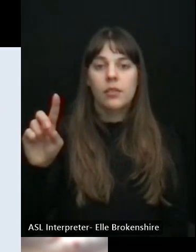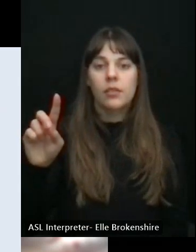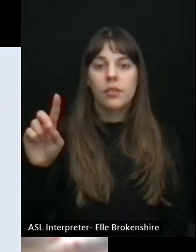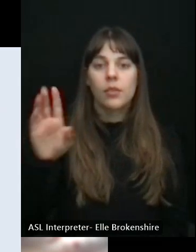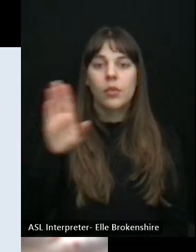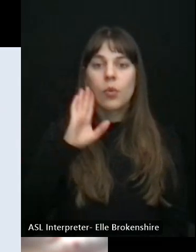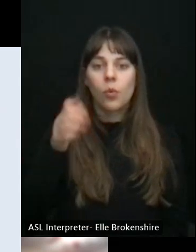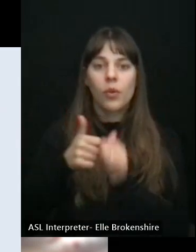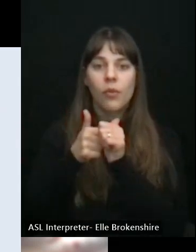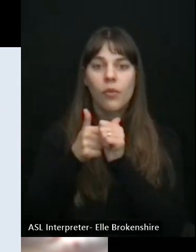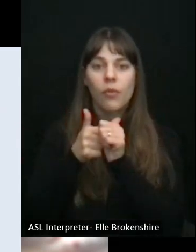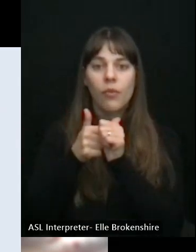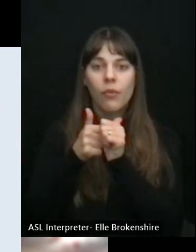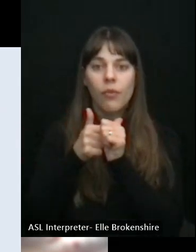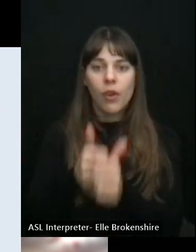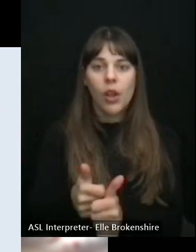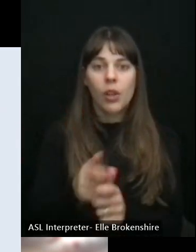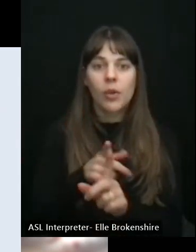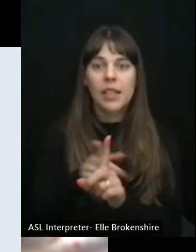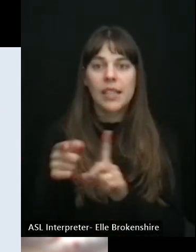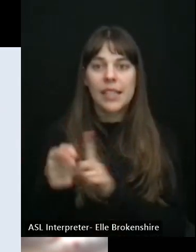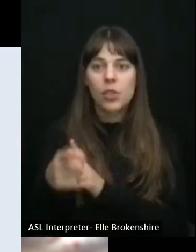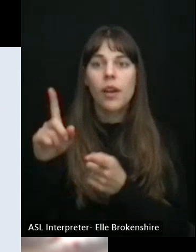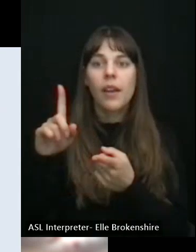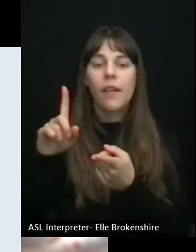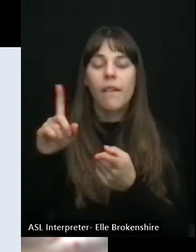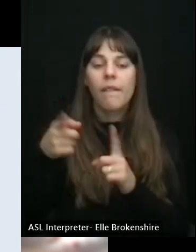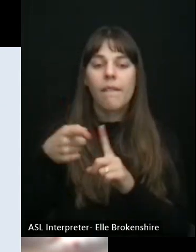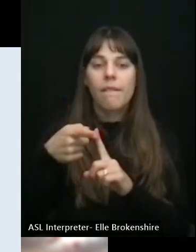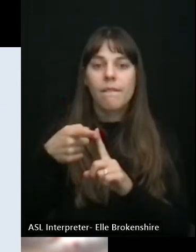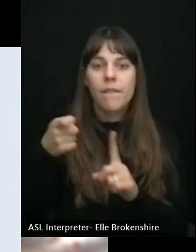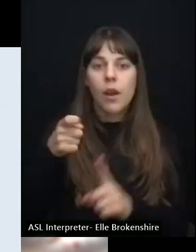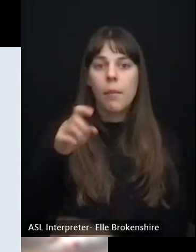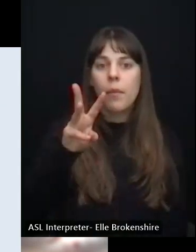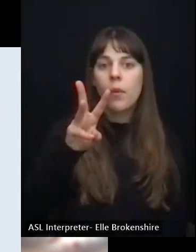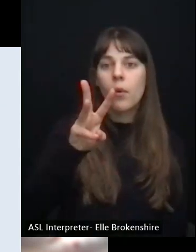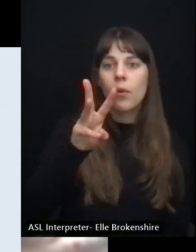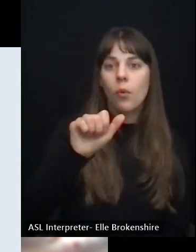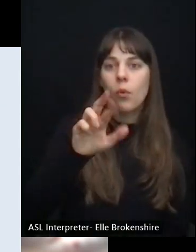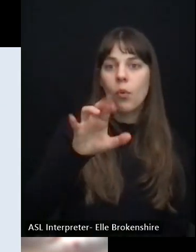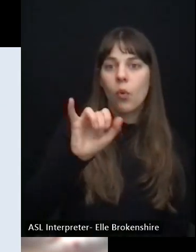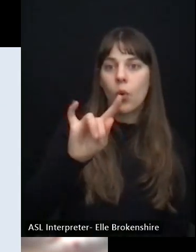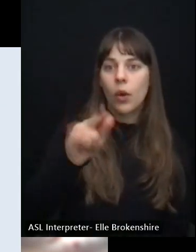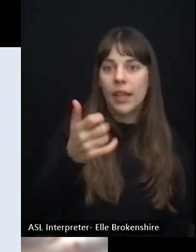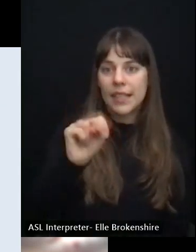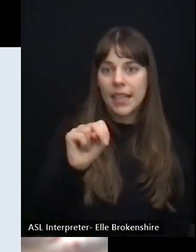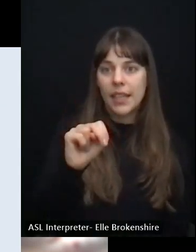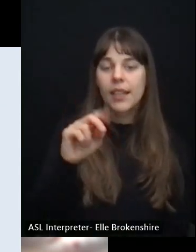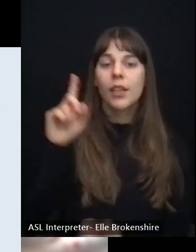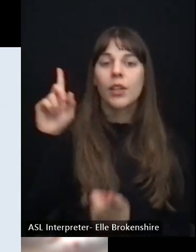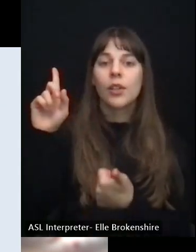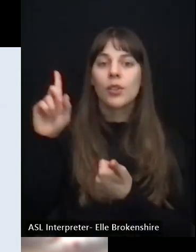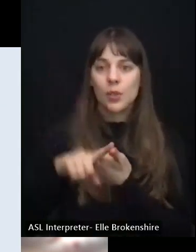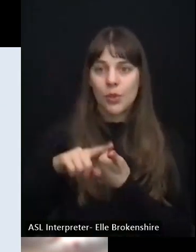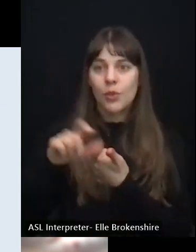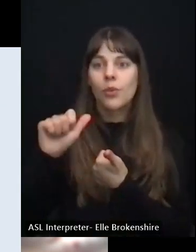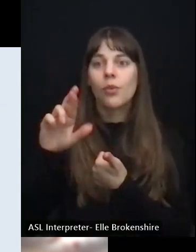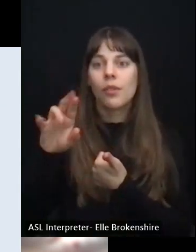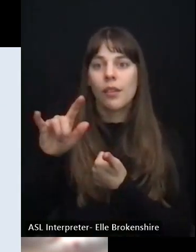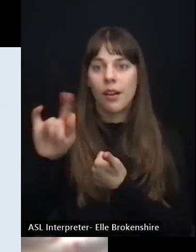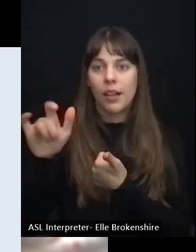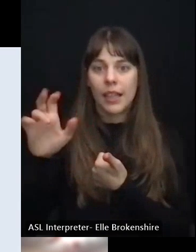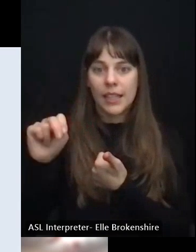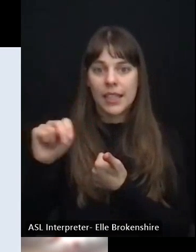Warrington to Arlington to Carson to Smithfield on the inbound, and on